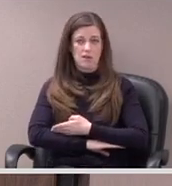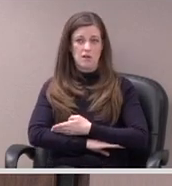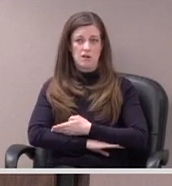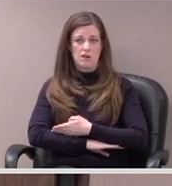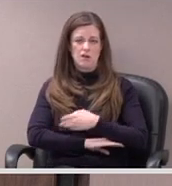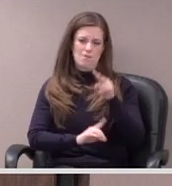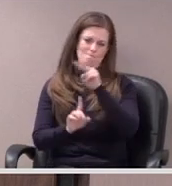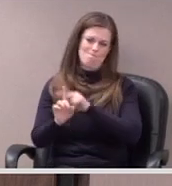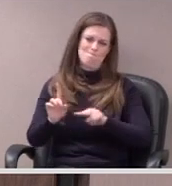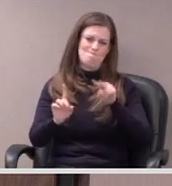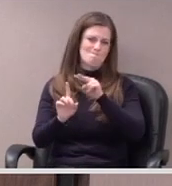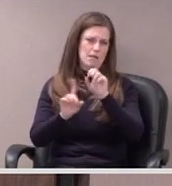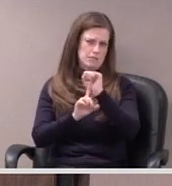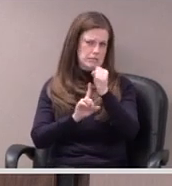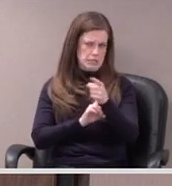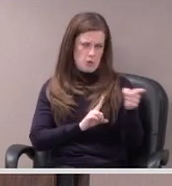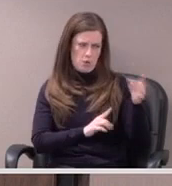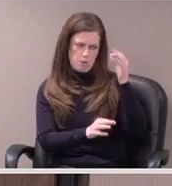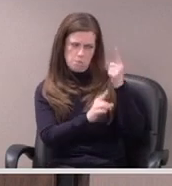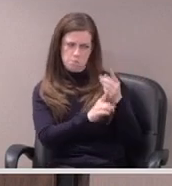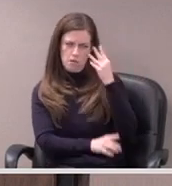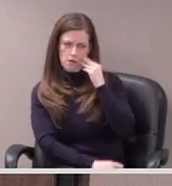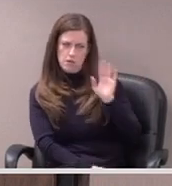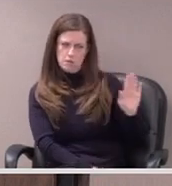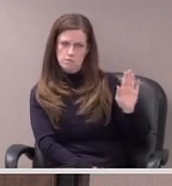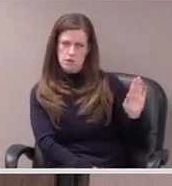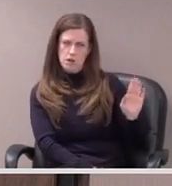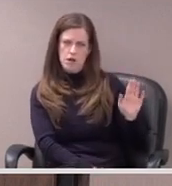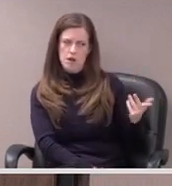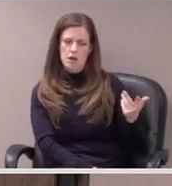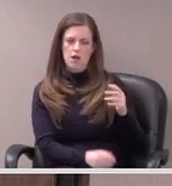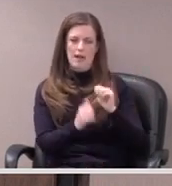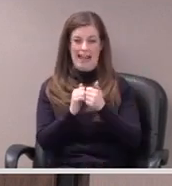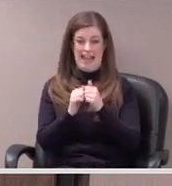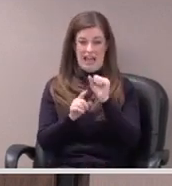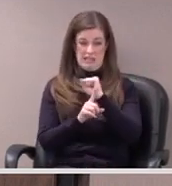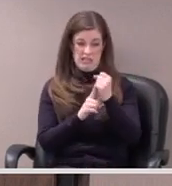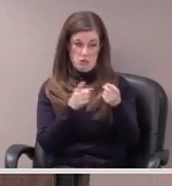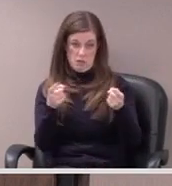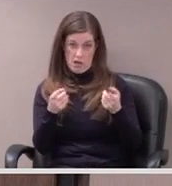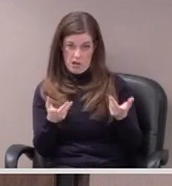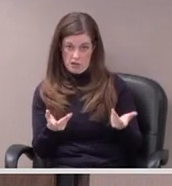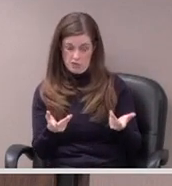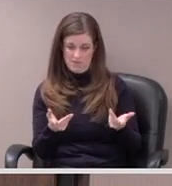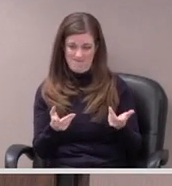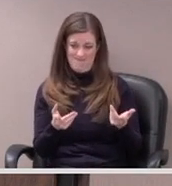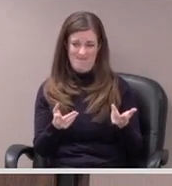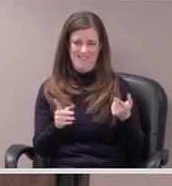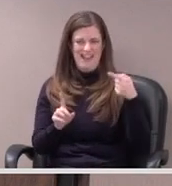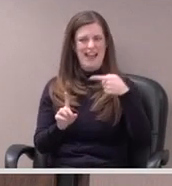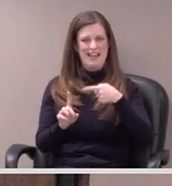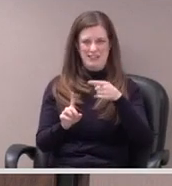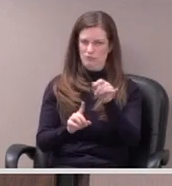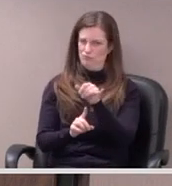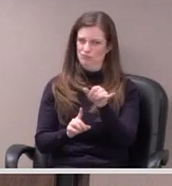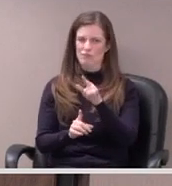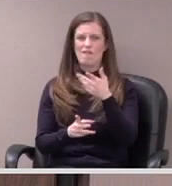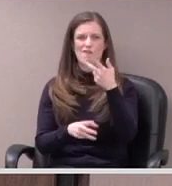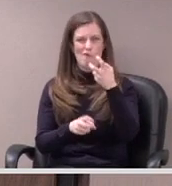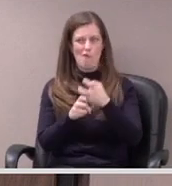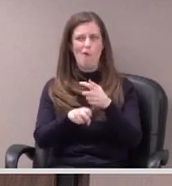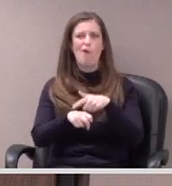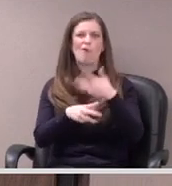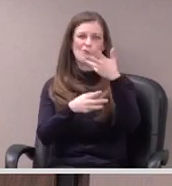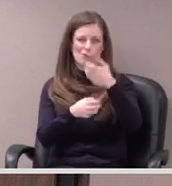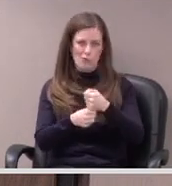looking at the situation of what his brother has went through and how the situation was handled, and he's having a hard time trusting